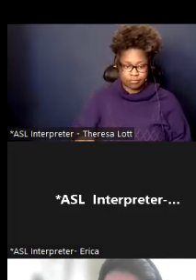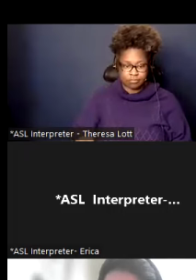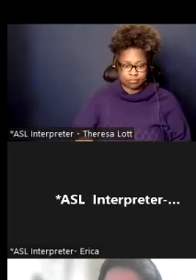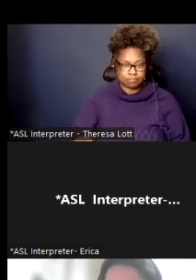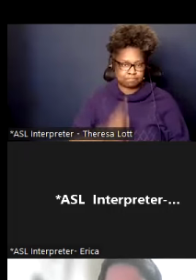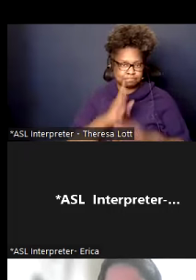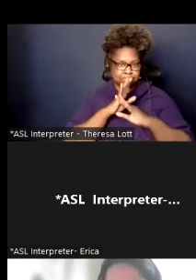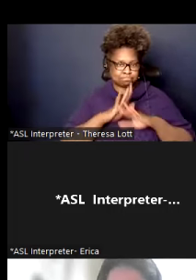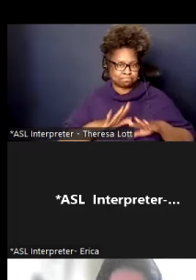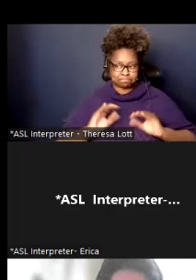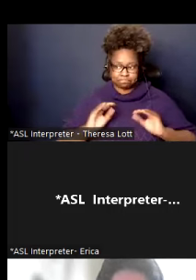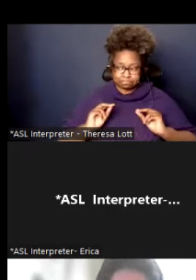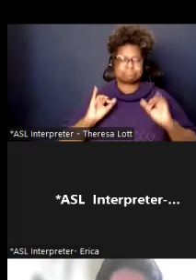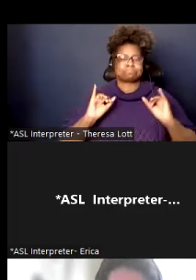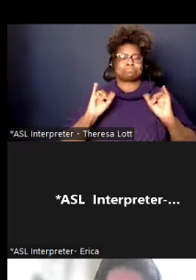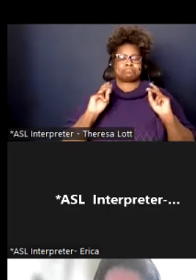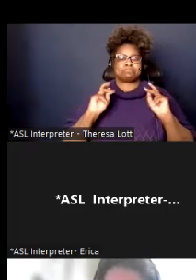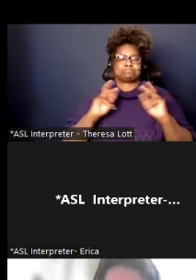Okay.